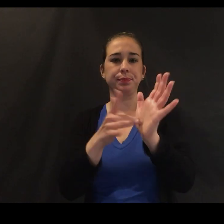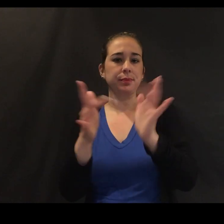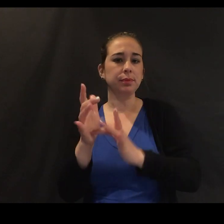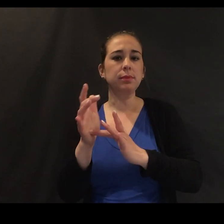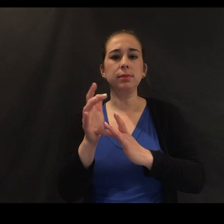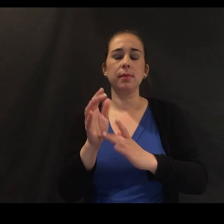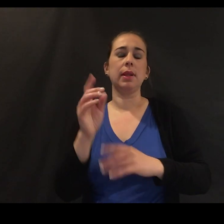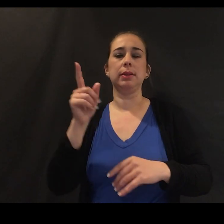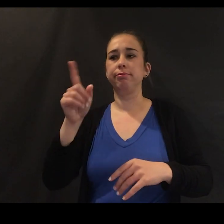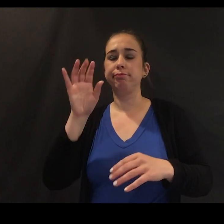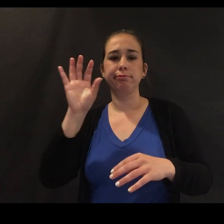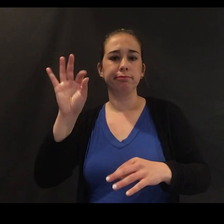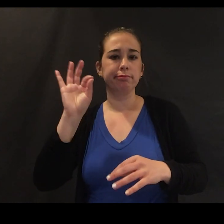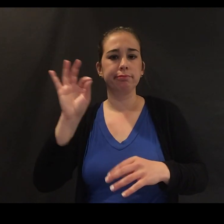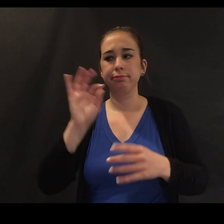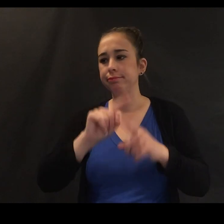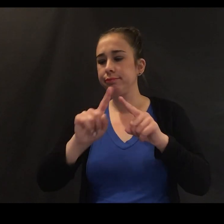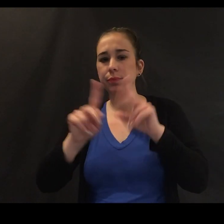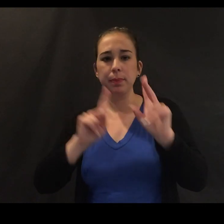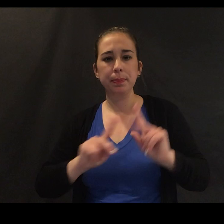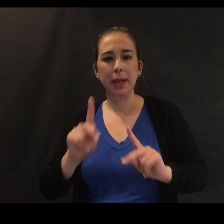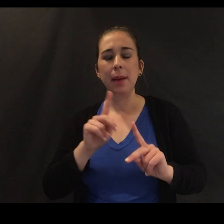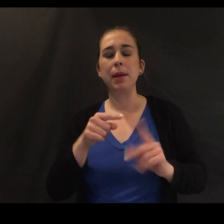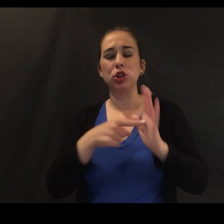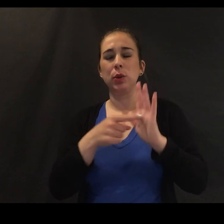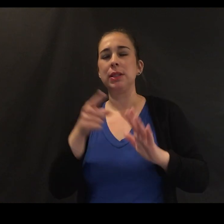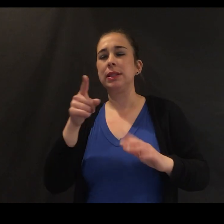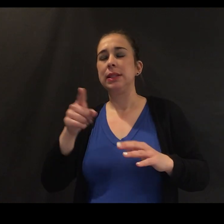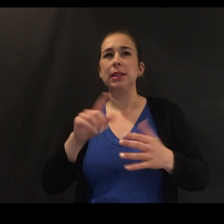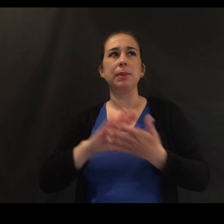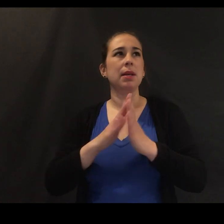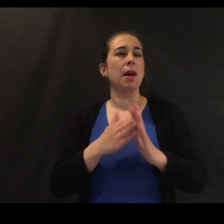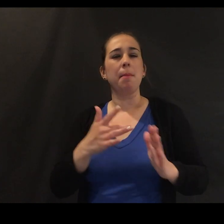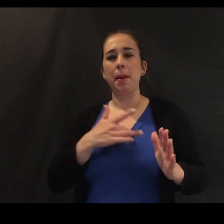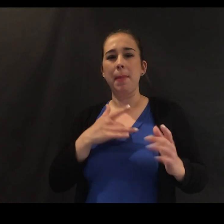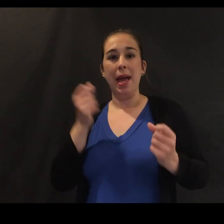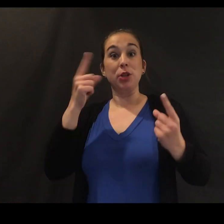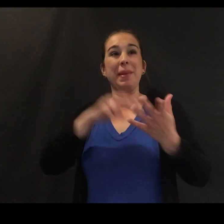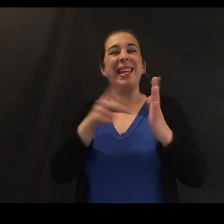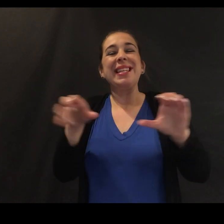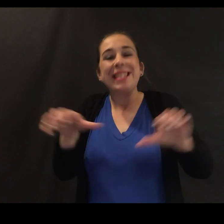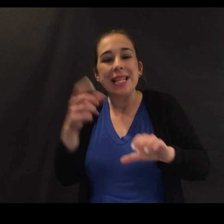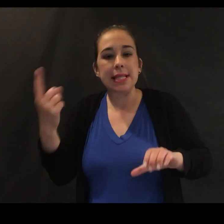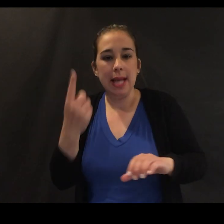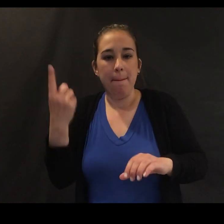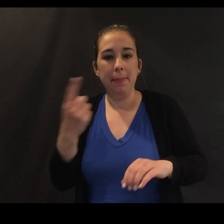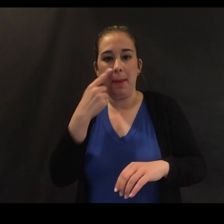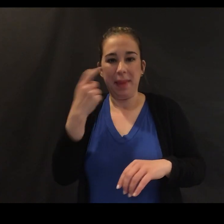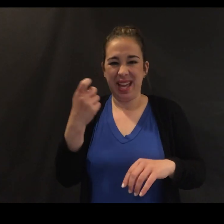people, and it says he was moved with compassion. He did something because there was something that